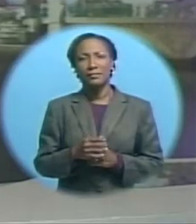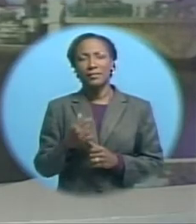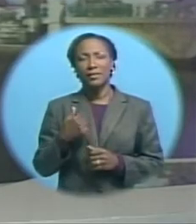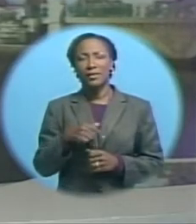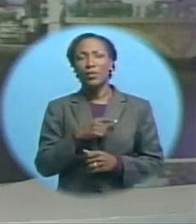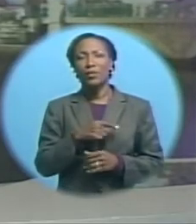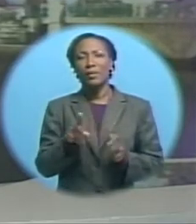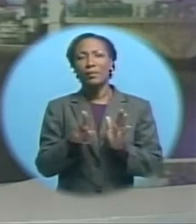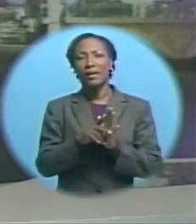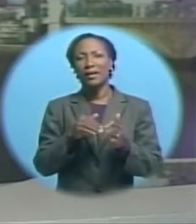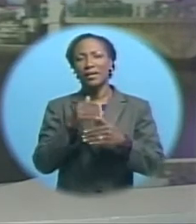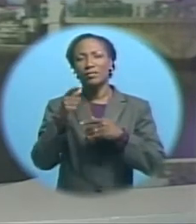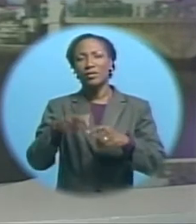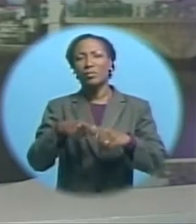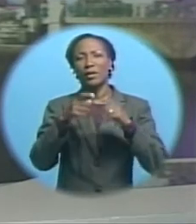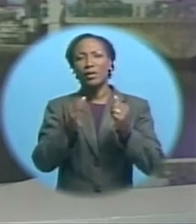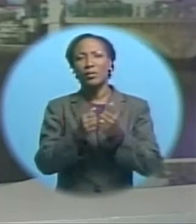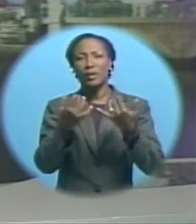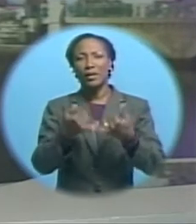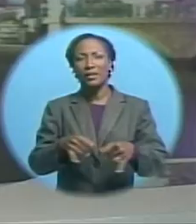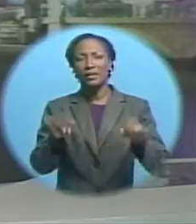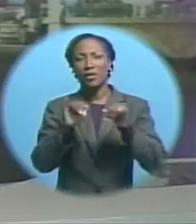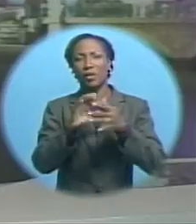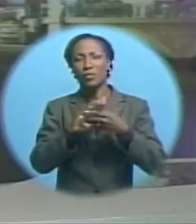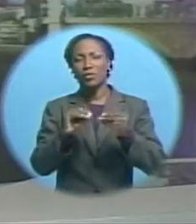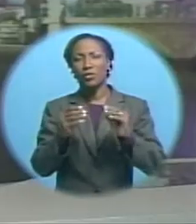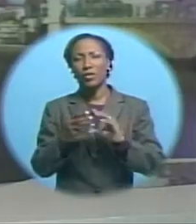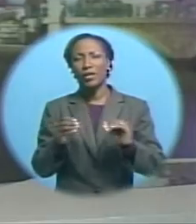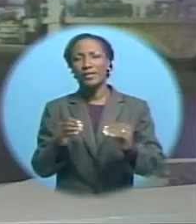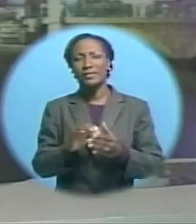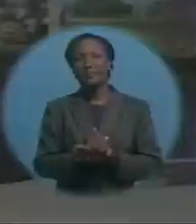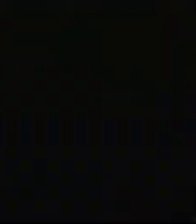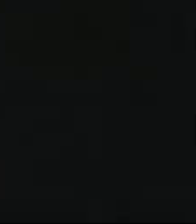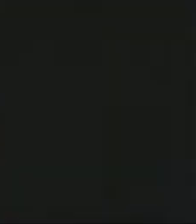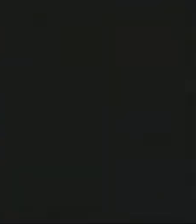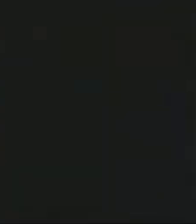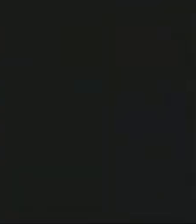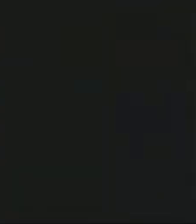And we're back after the break with a recap of our top stories.